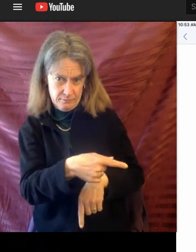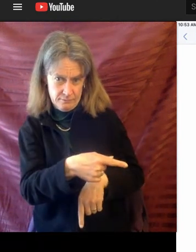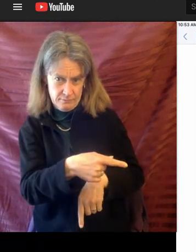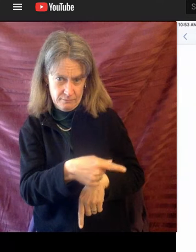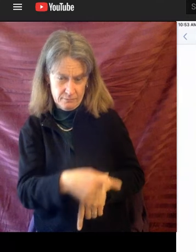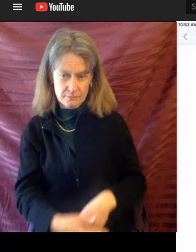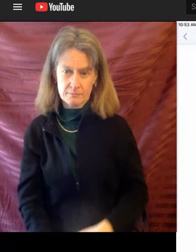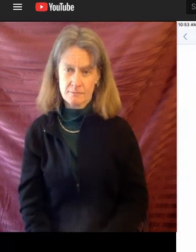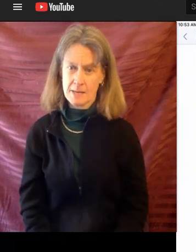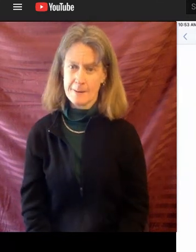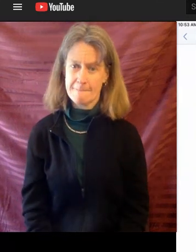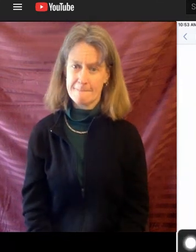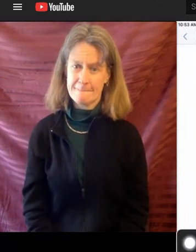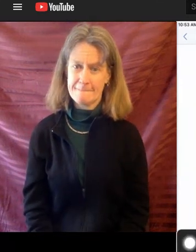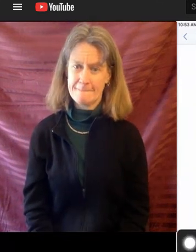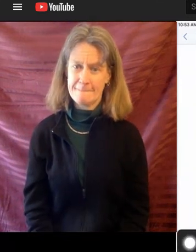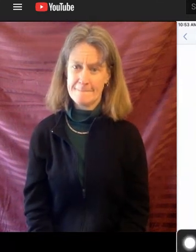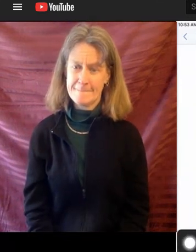point.